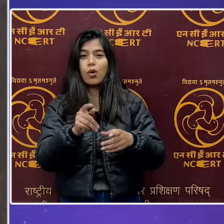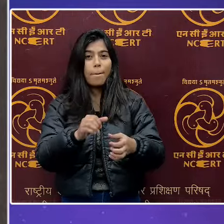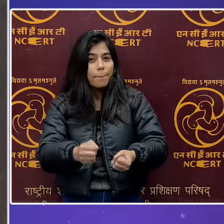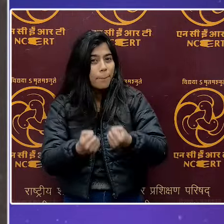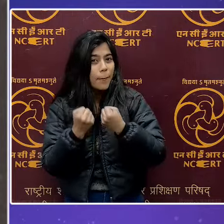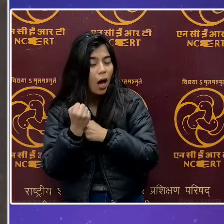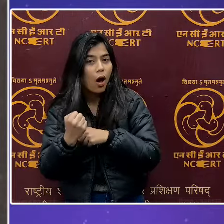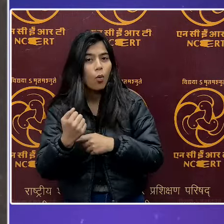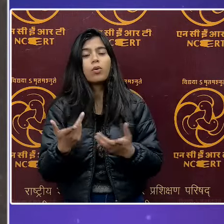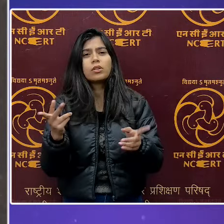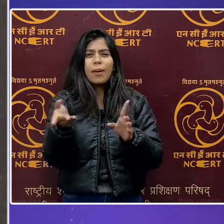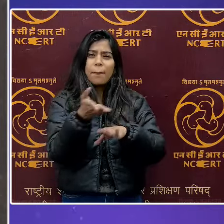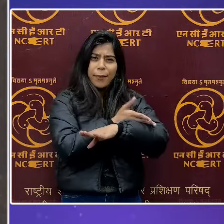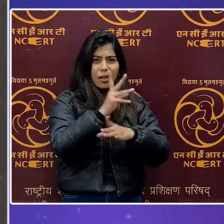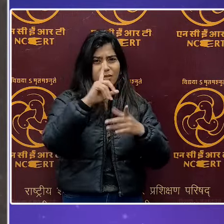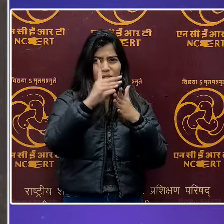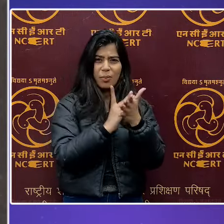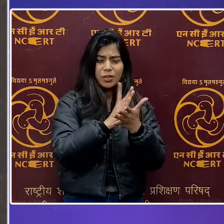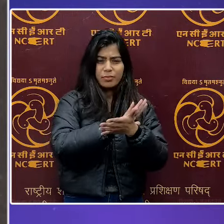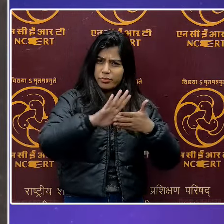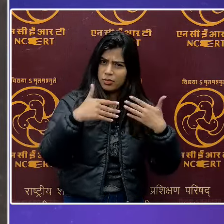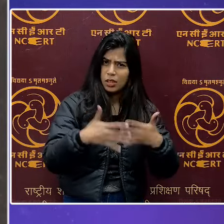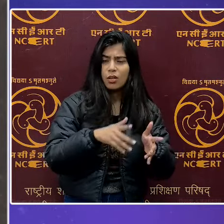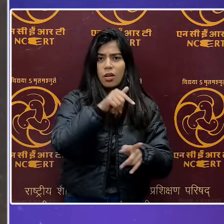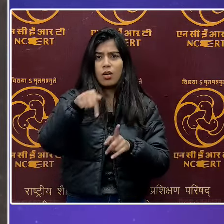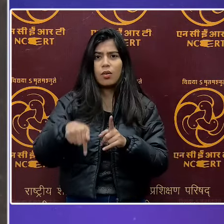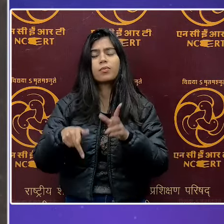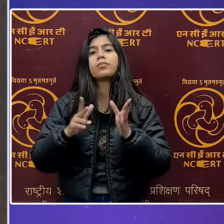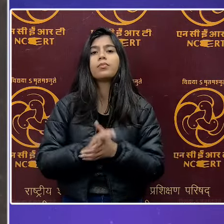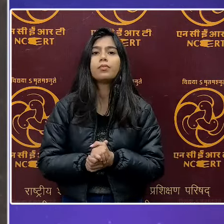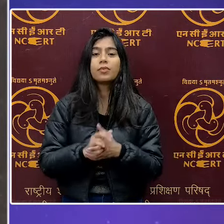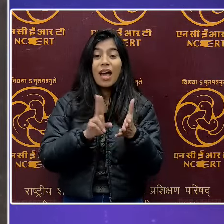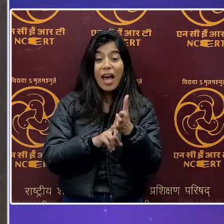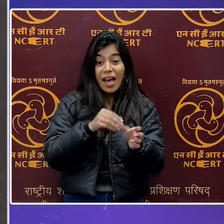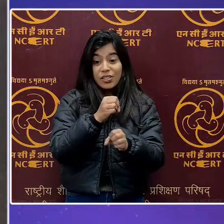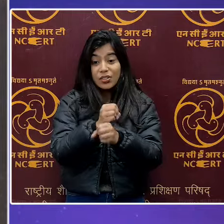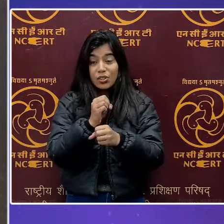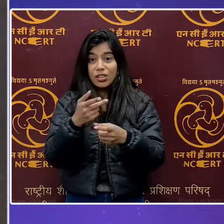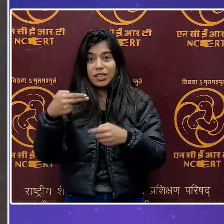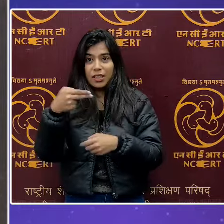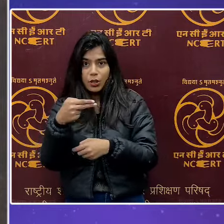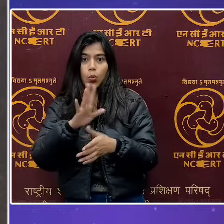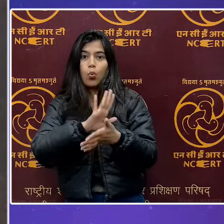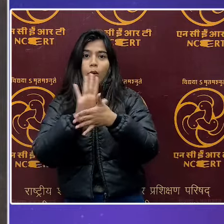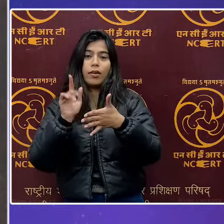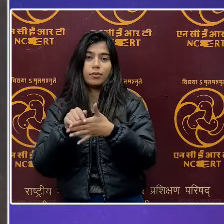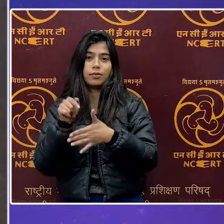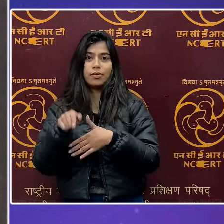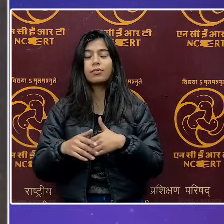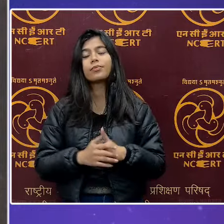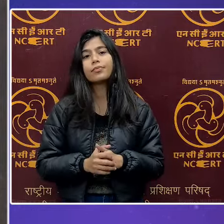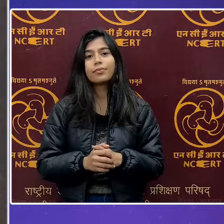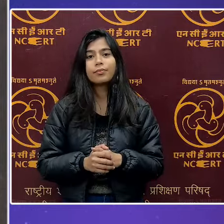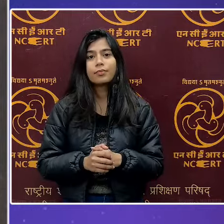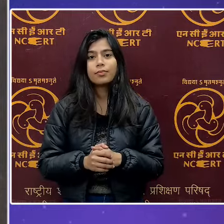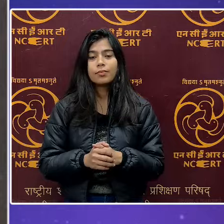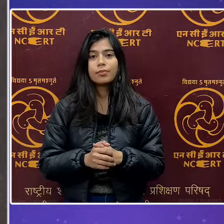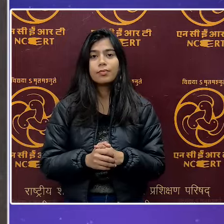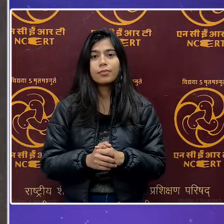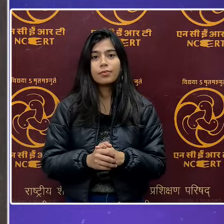now, and potential energy will be mg into h. Okay. The moment you leave it from